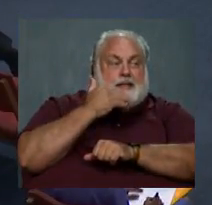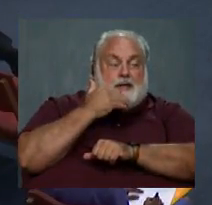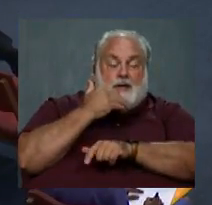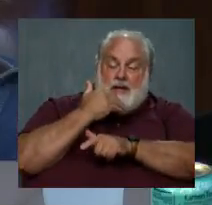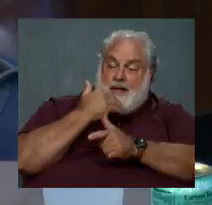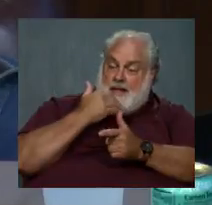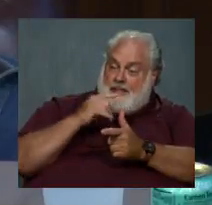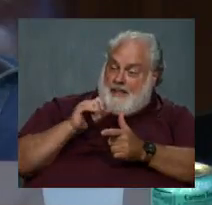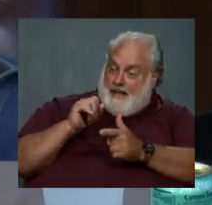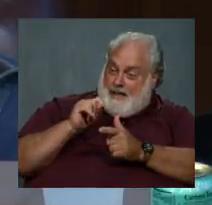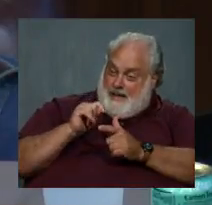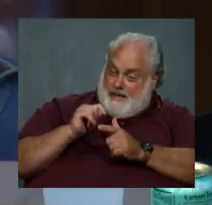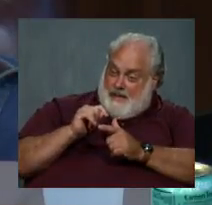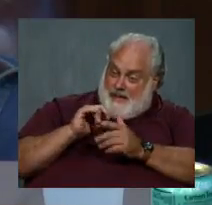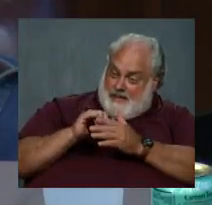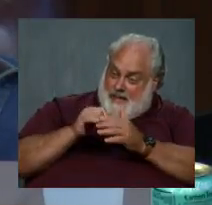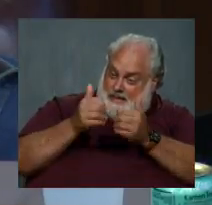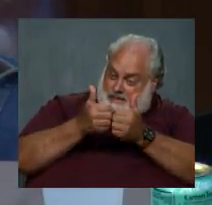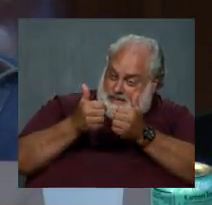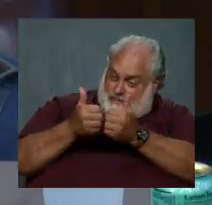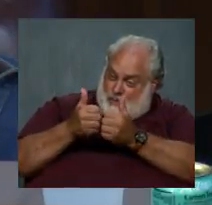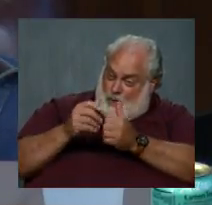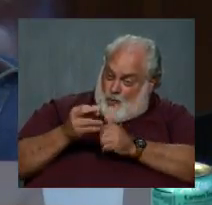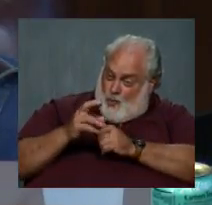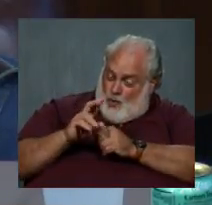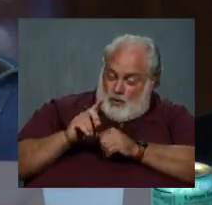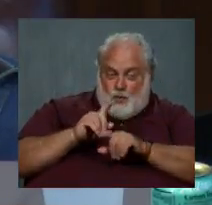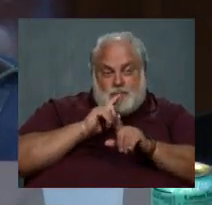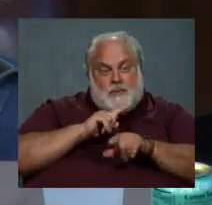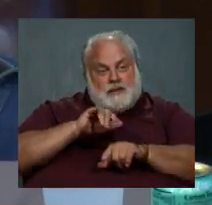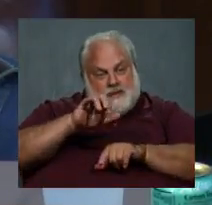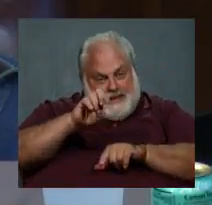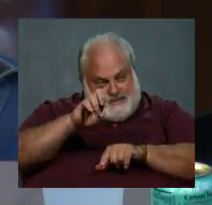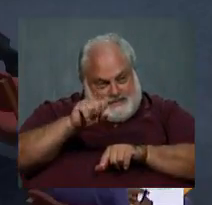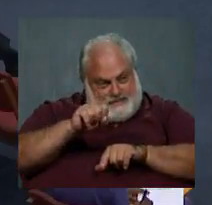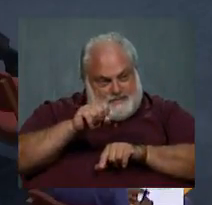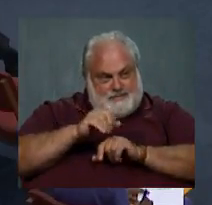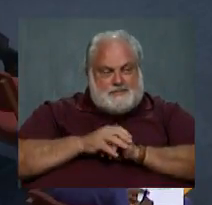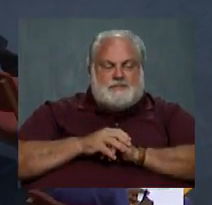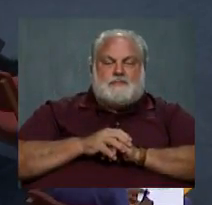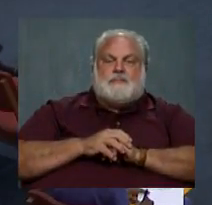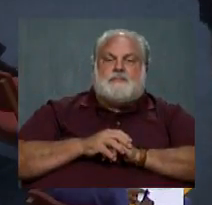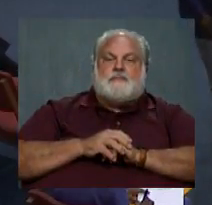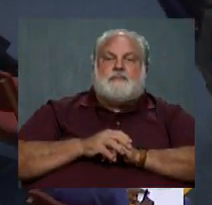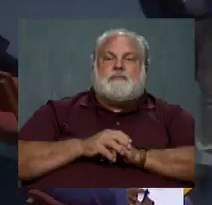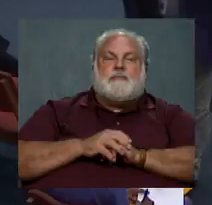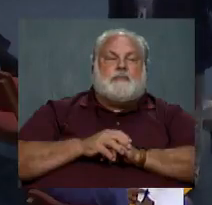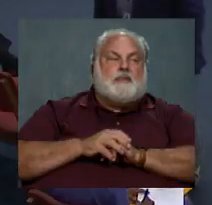the lists that you made reference to, they're broken down by wards, number per ward? Yes, sir. Thank you, sir.